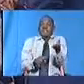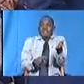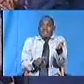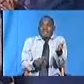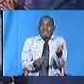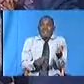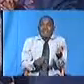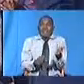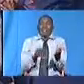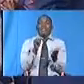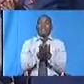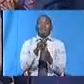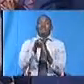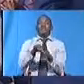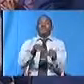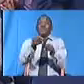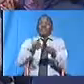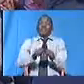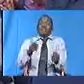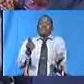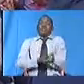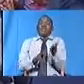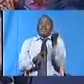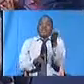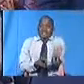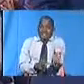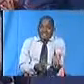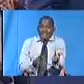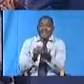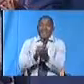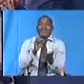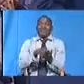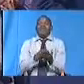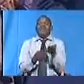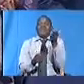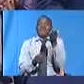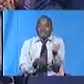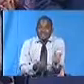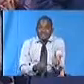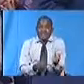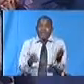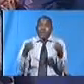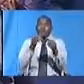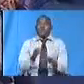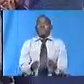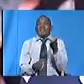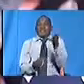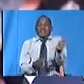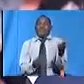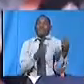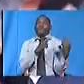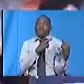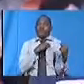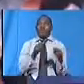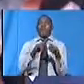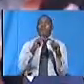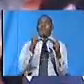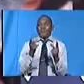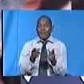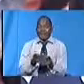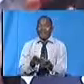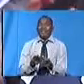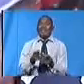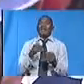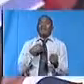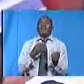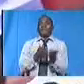course, naturally, that's where the polling station register is. That's where the evidence is, and the presiding officer is there. The parties have a right